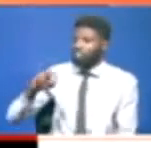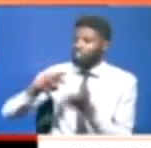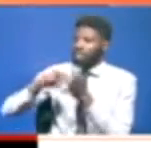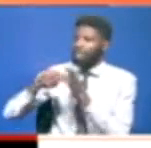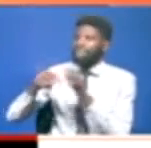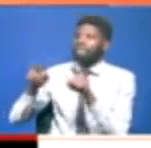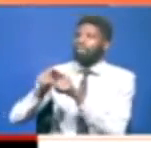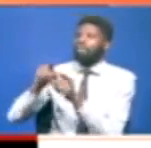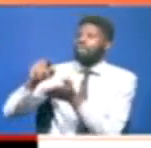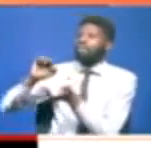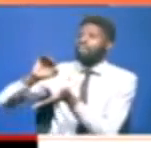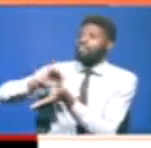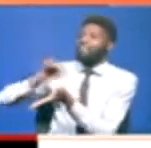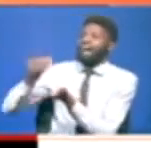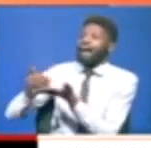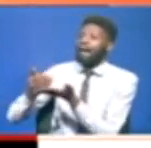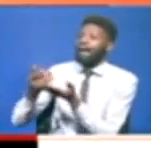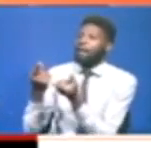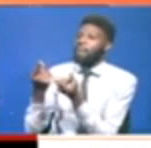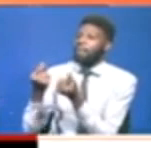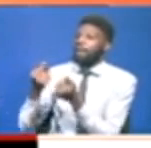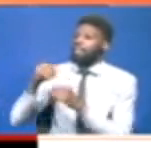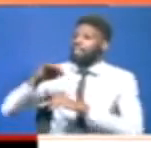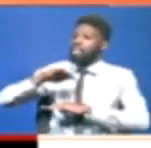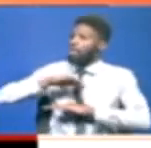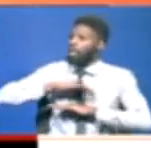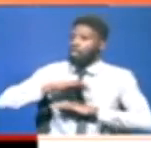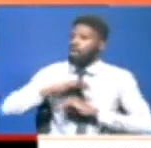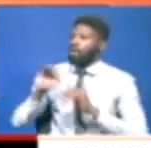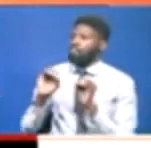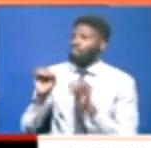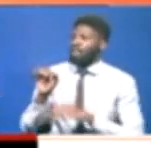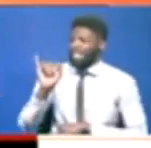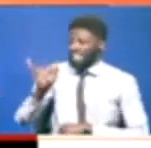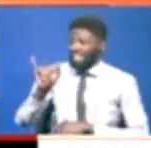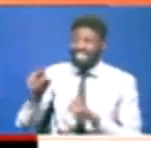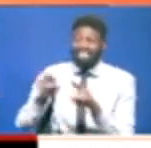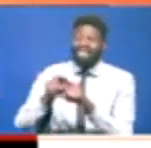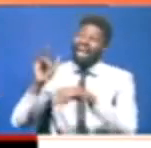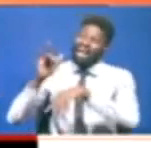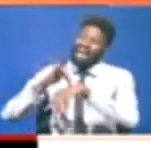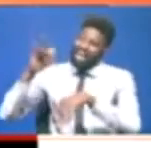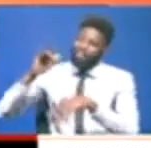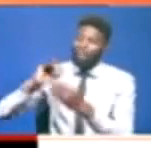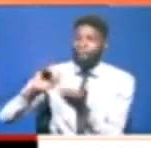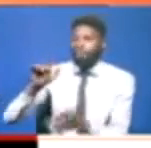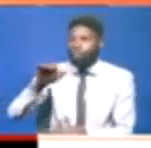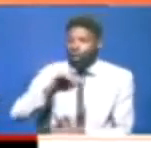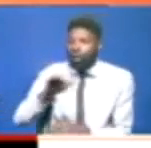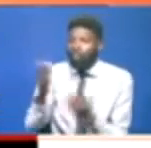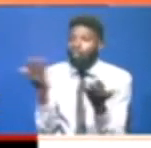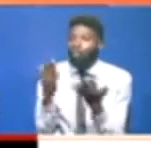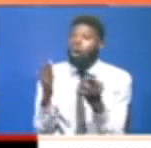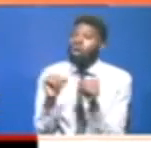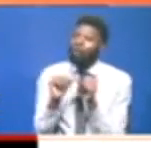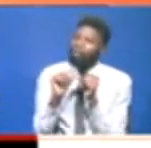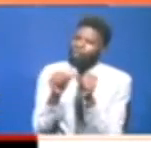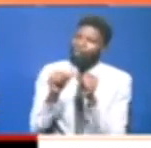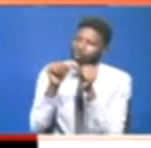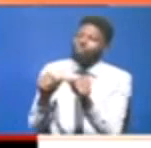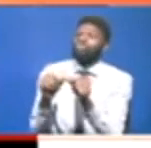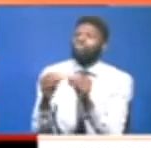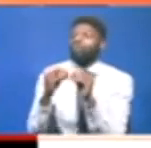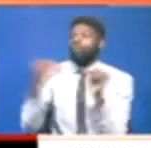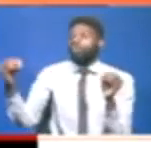be underfunded. And that has a very, very adverse effect now in terms of sustainability mm-hmm. and ensuring that when